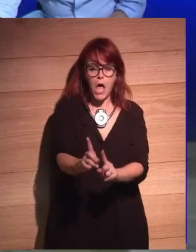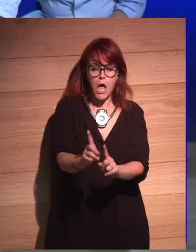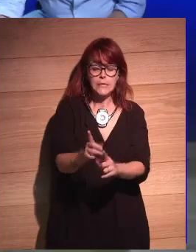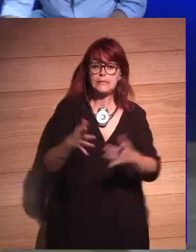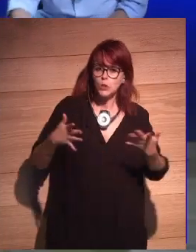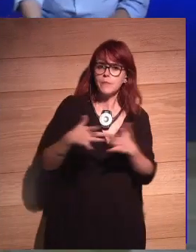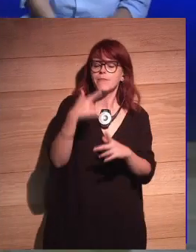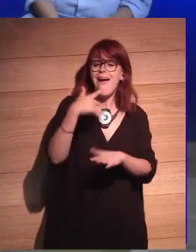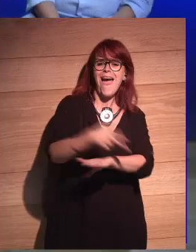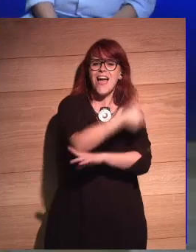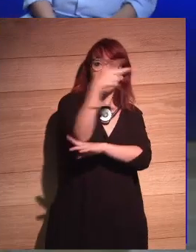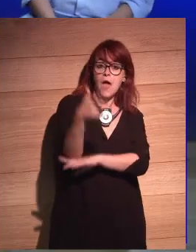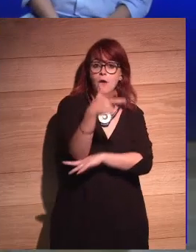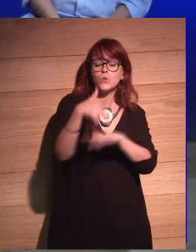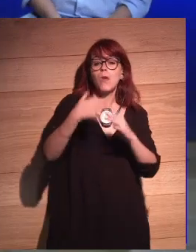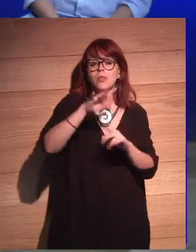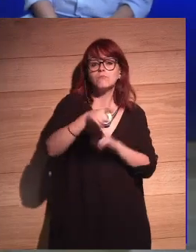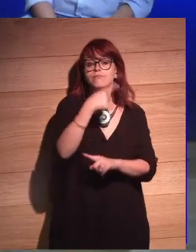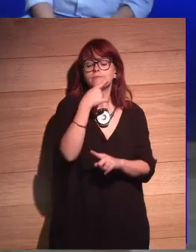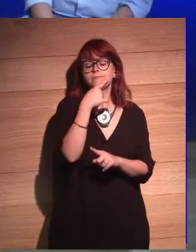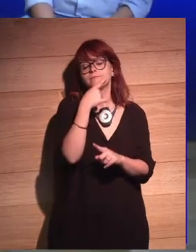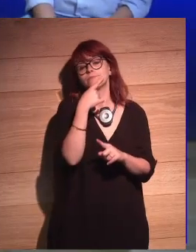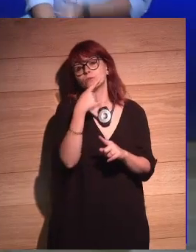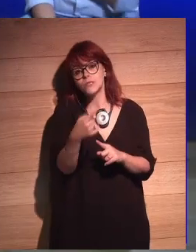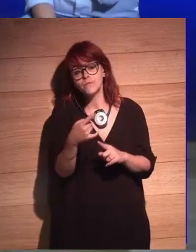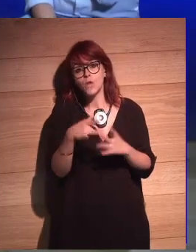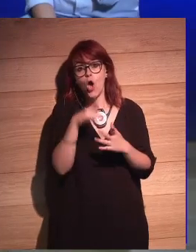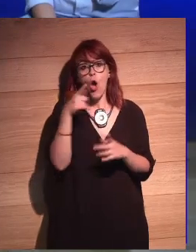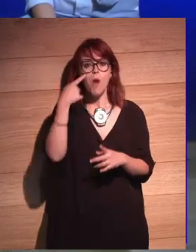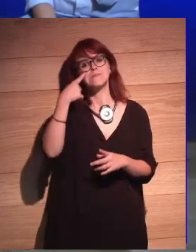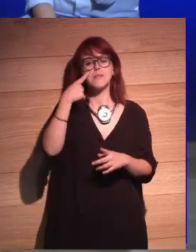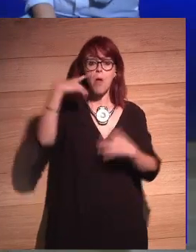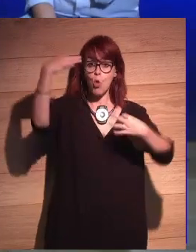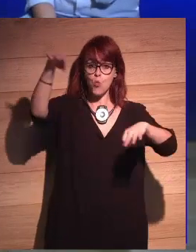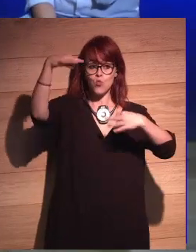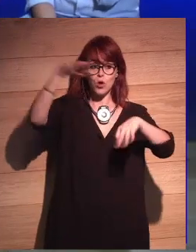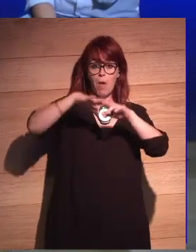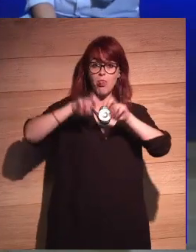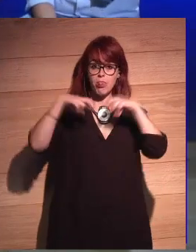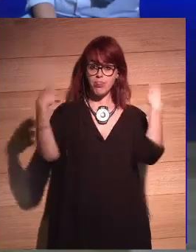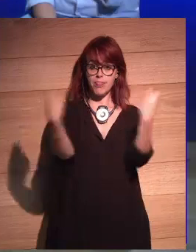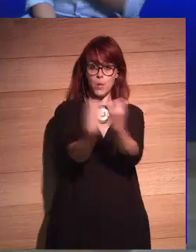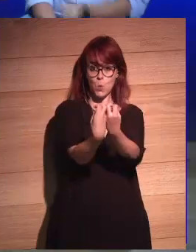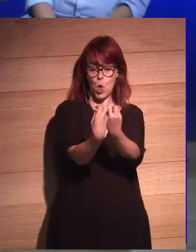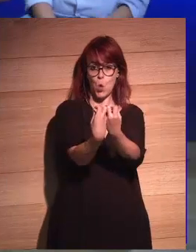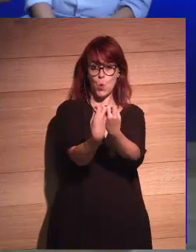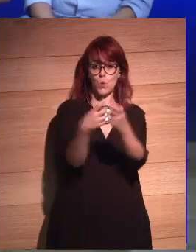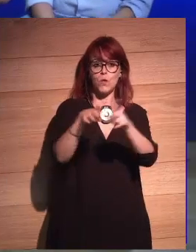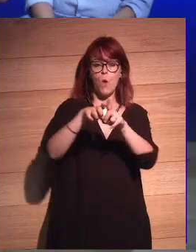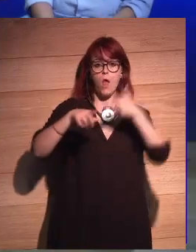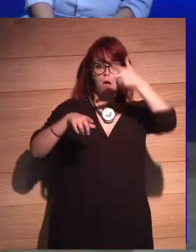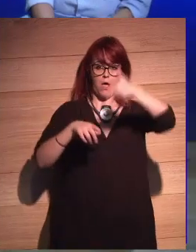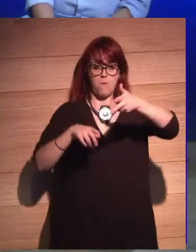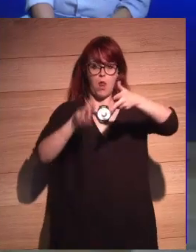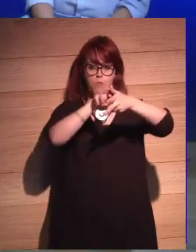not math. It's not physics. We said that we were going to record it, and we were going to put them with a unique observer, everybody